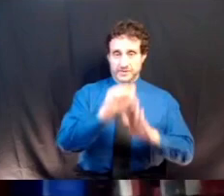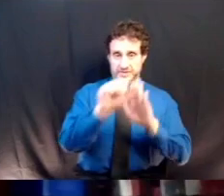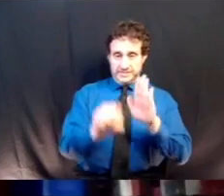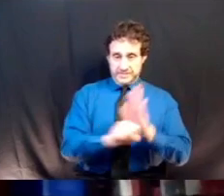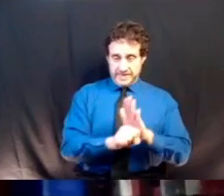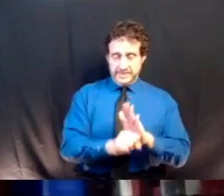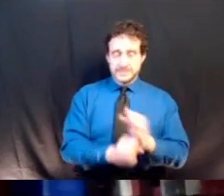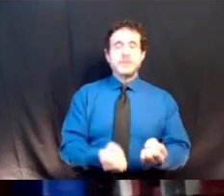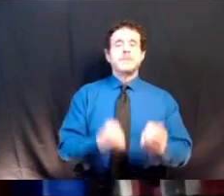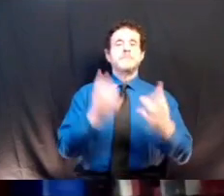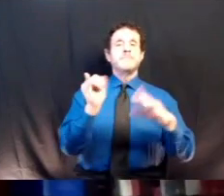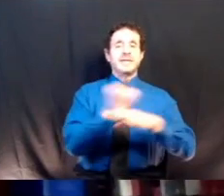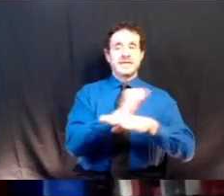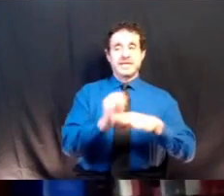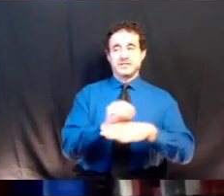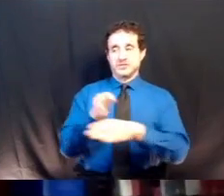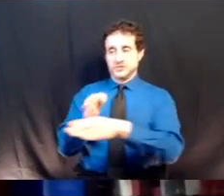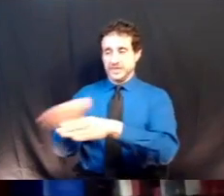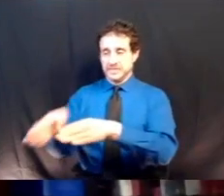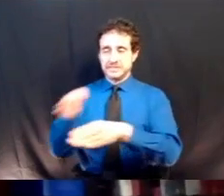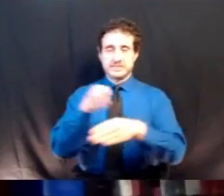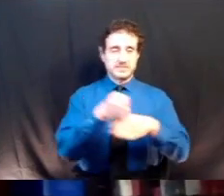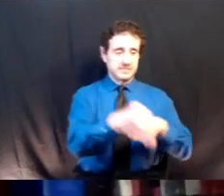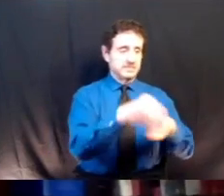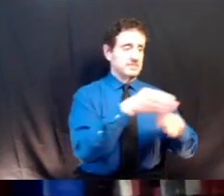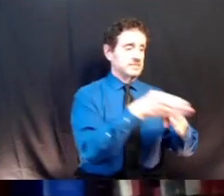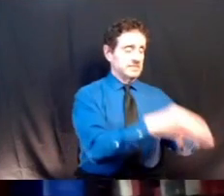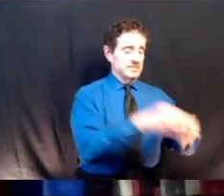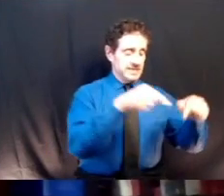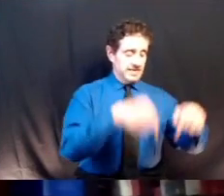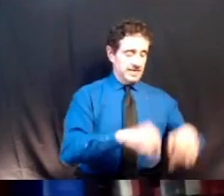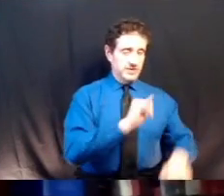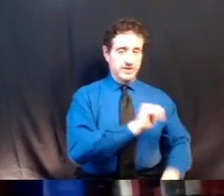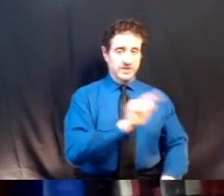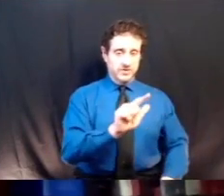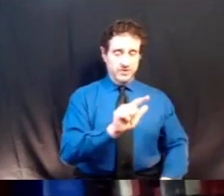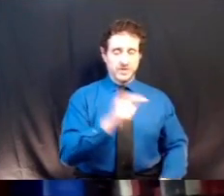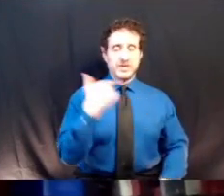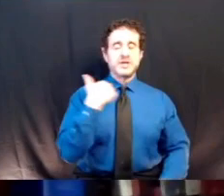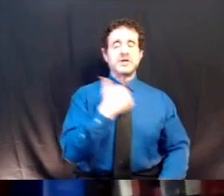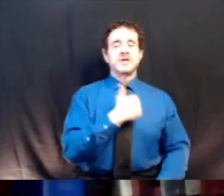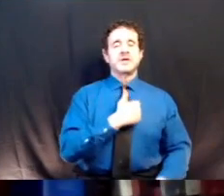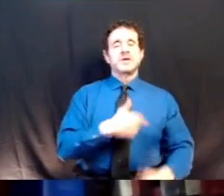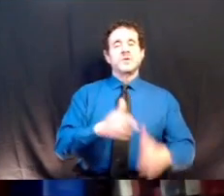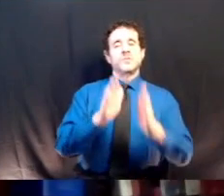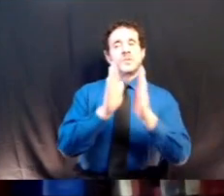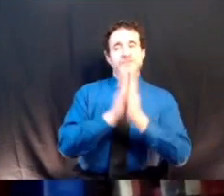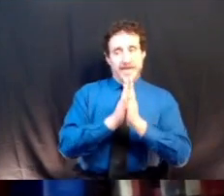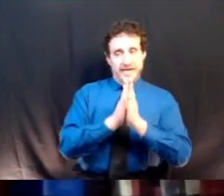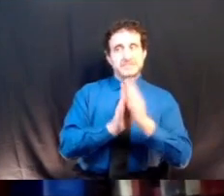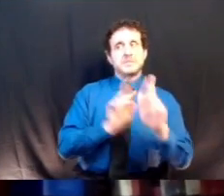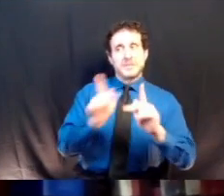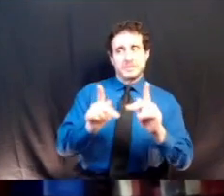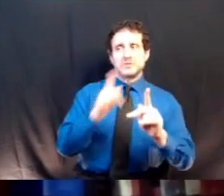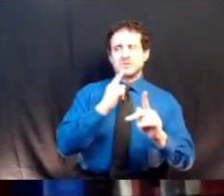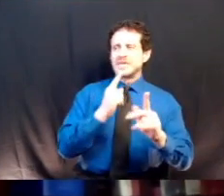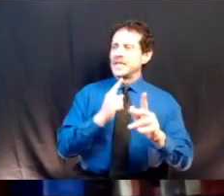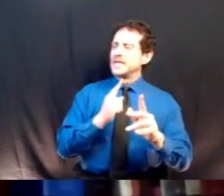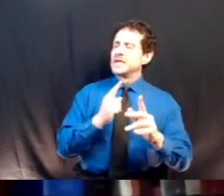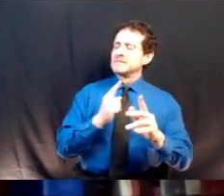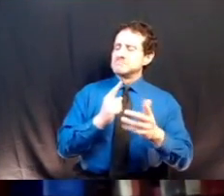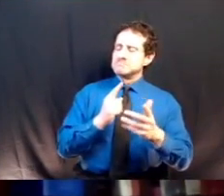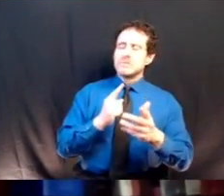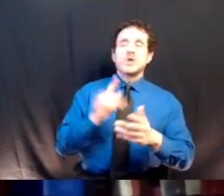that exist in the state of Illinois. We've also asked industry to provide us with their best ideas about how to keep